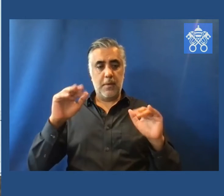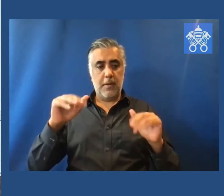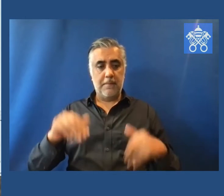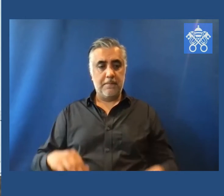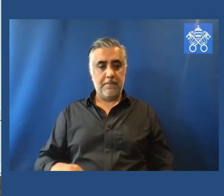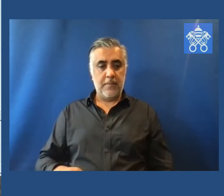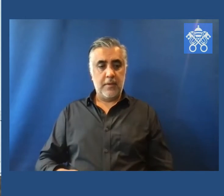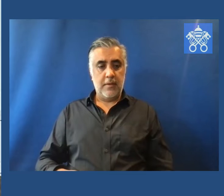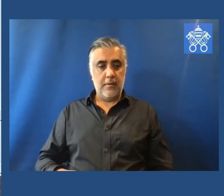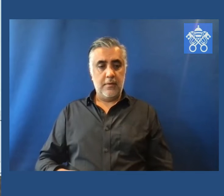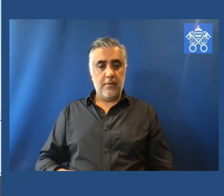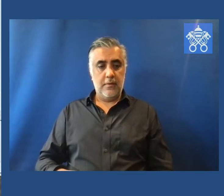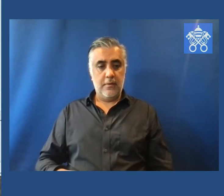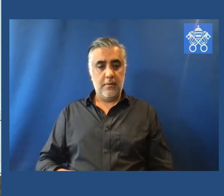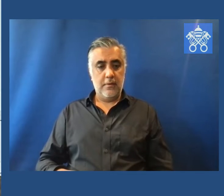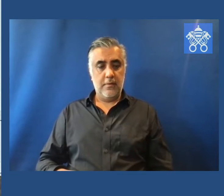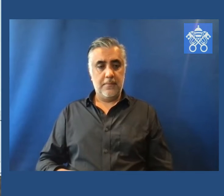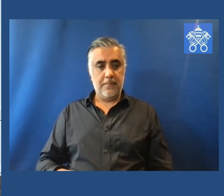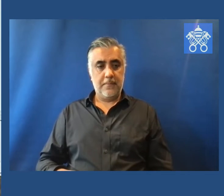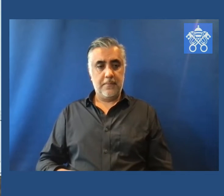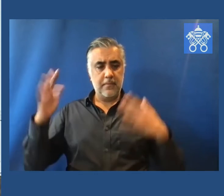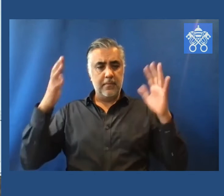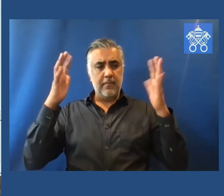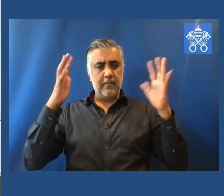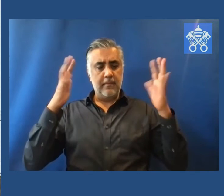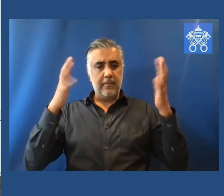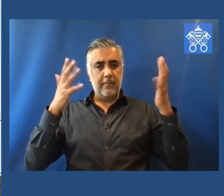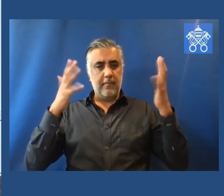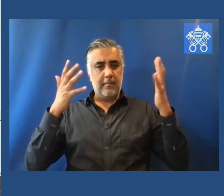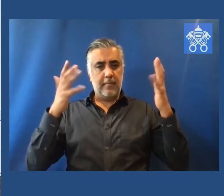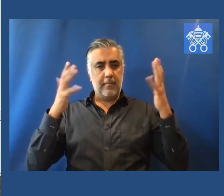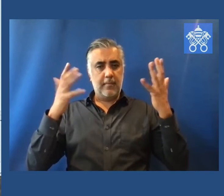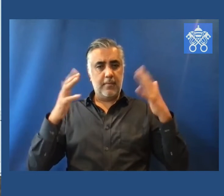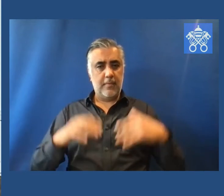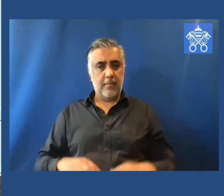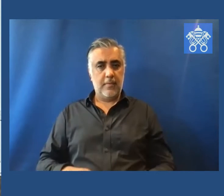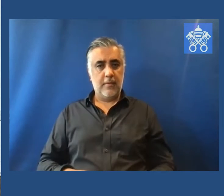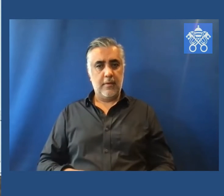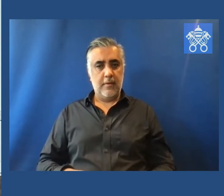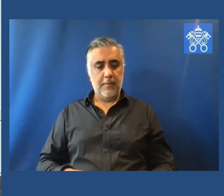Have a good lunch, and goodbye.